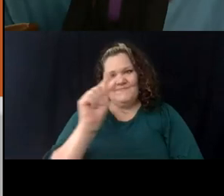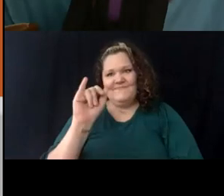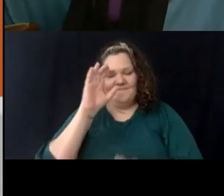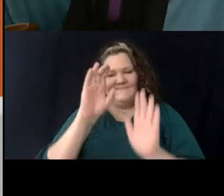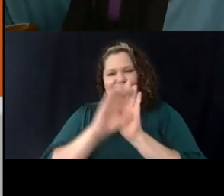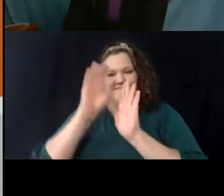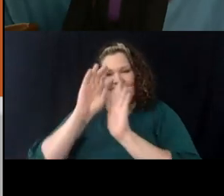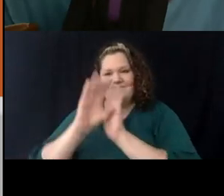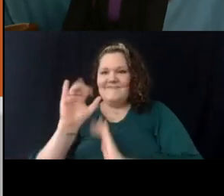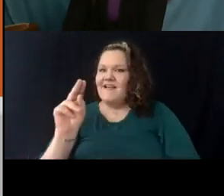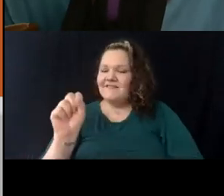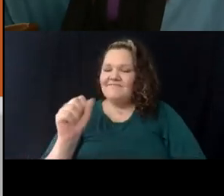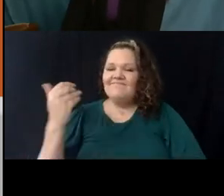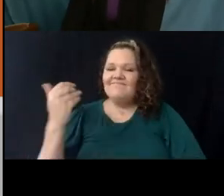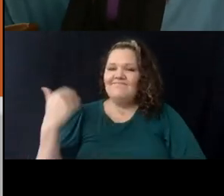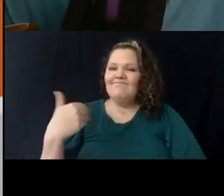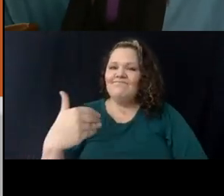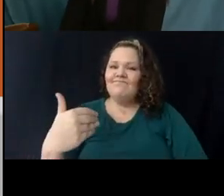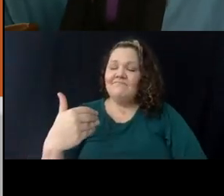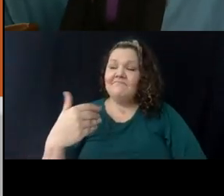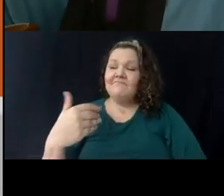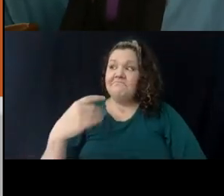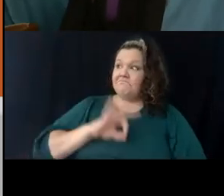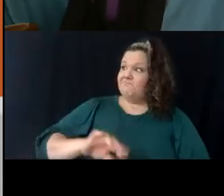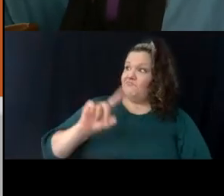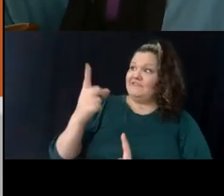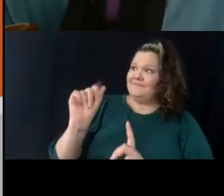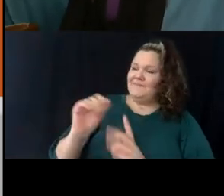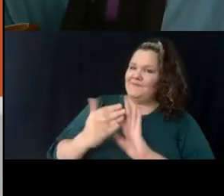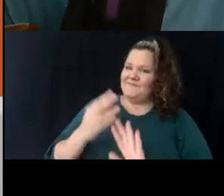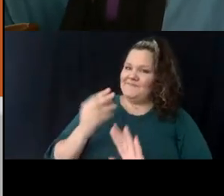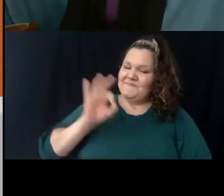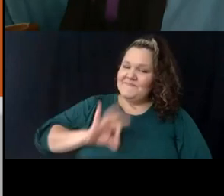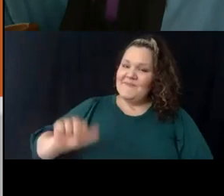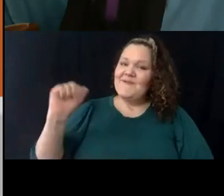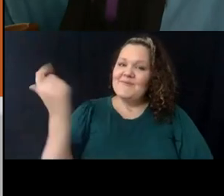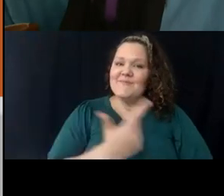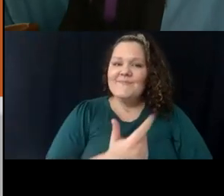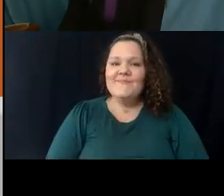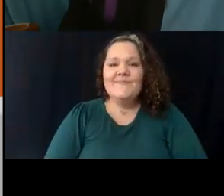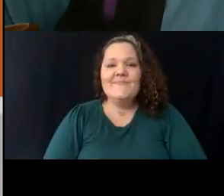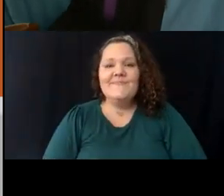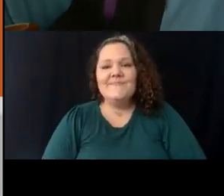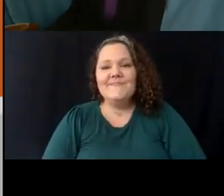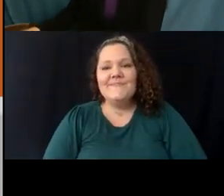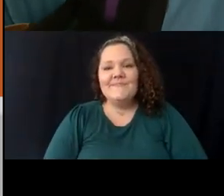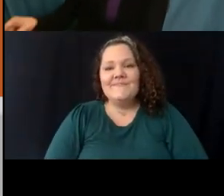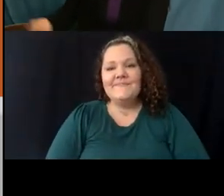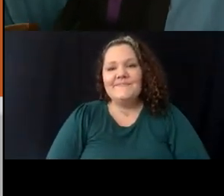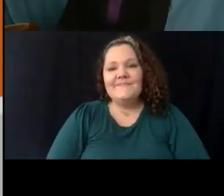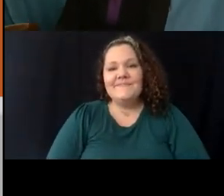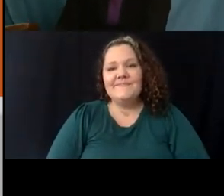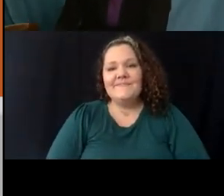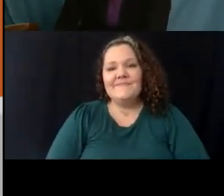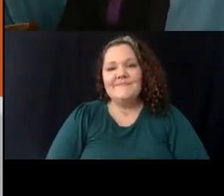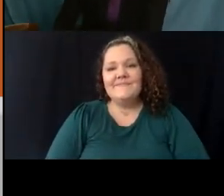And I see a lot of icons popping up, especially with social media becoming much more popular. There are lots of icons that are very immediately recognizable for each of the social